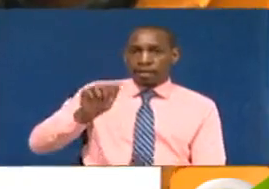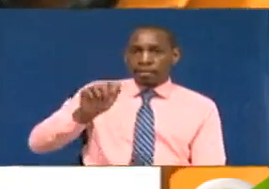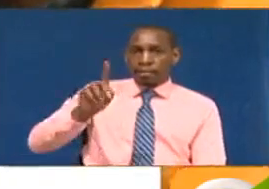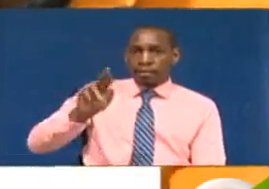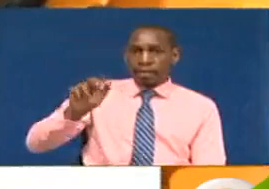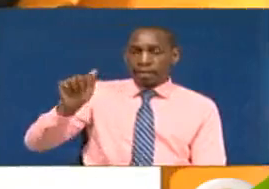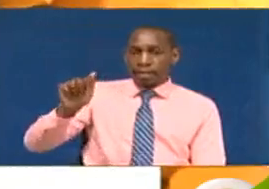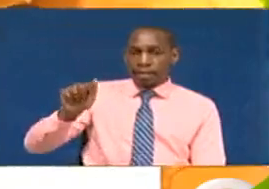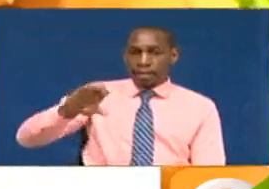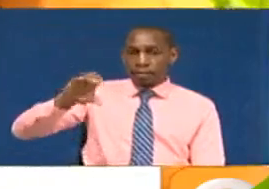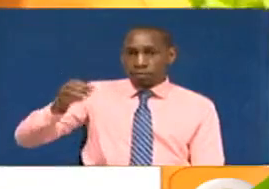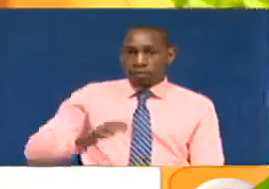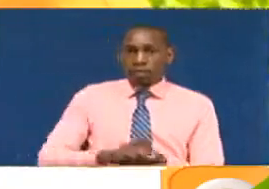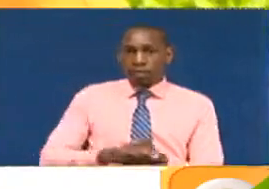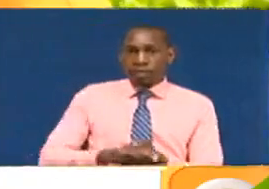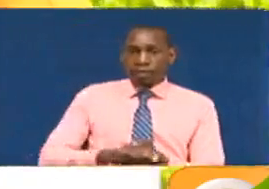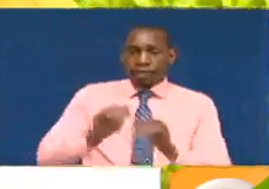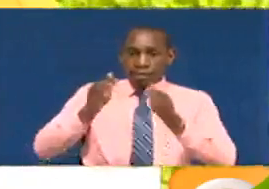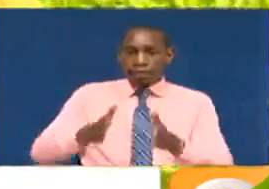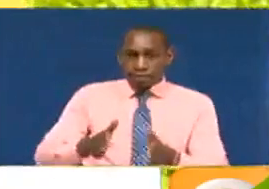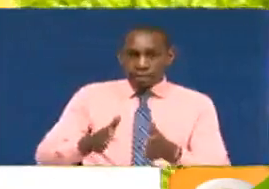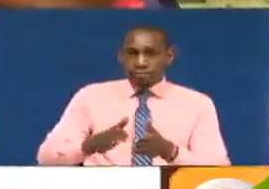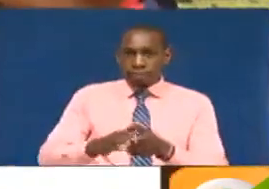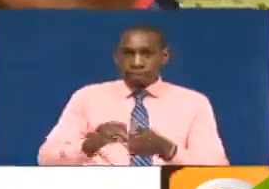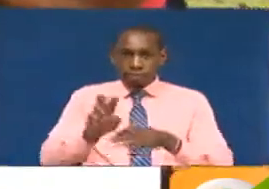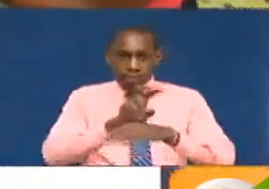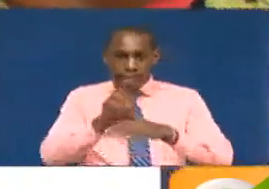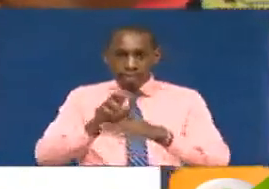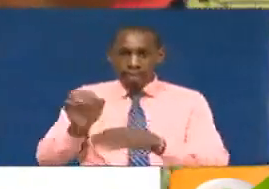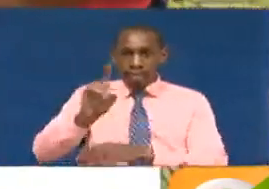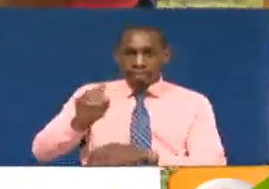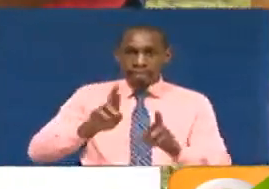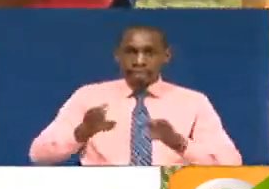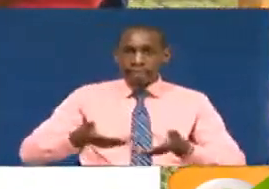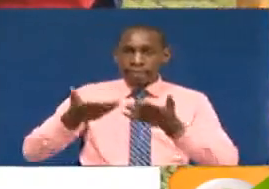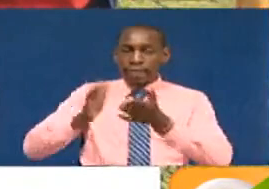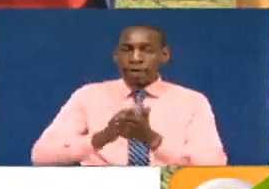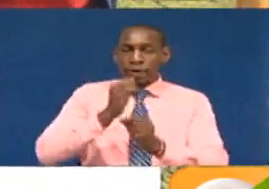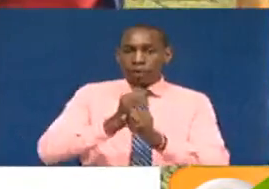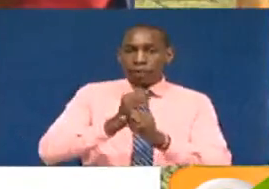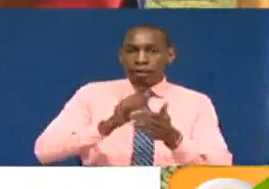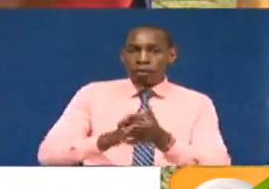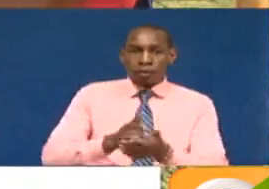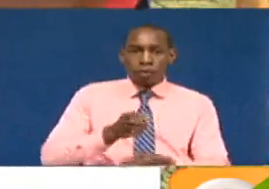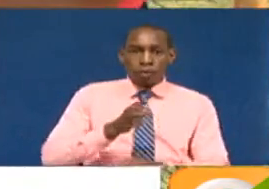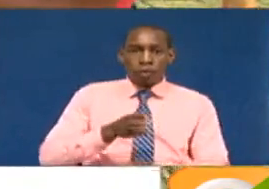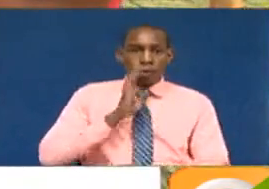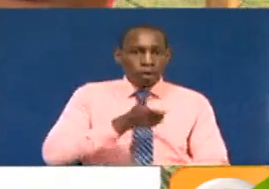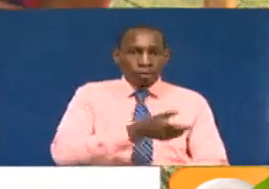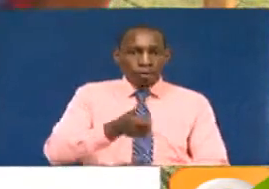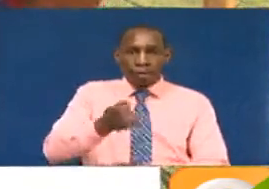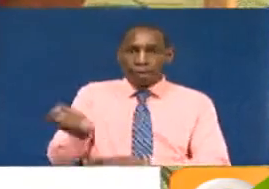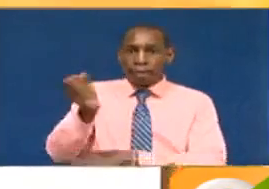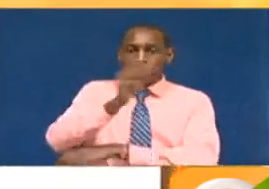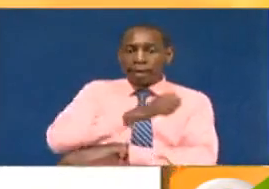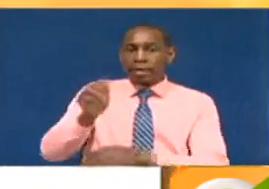Victorious examines some of the seedlings ready for dispatch. While some of his workers are watering the seedlings for the day,